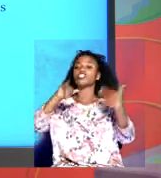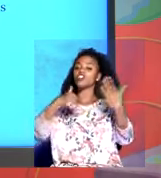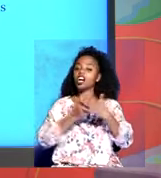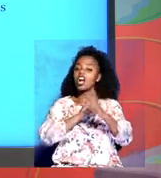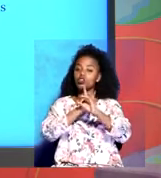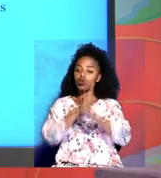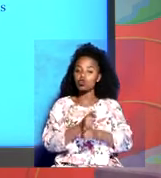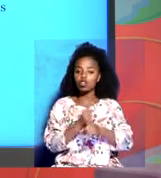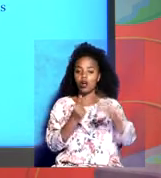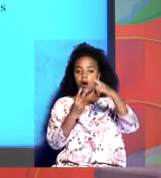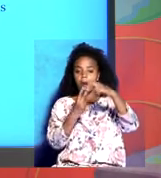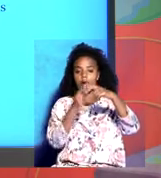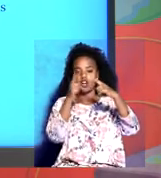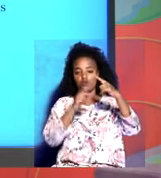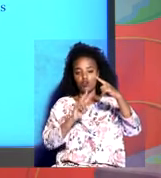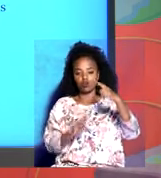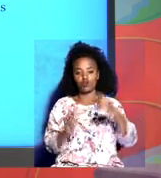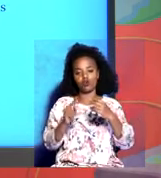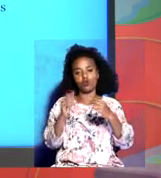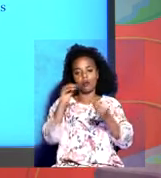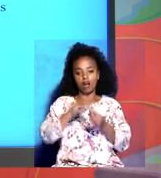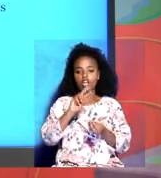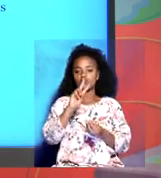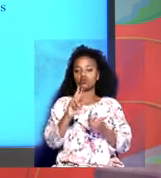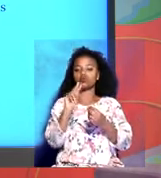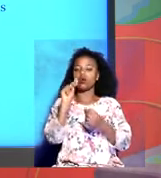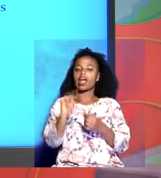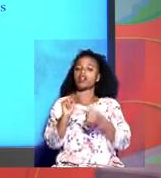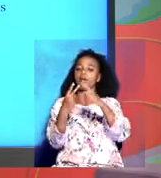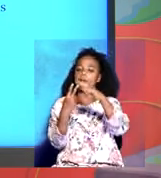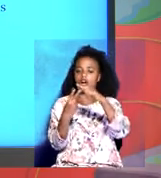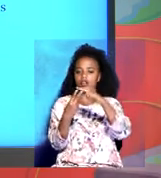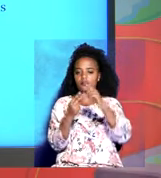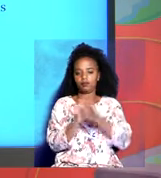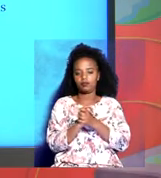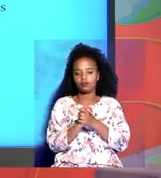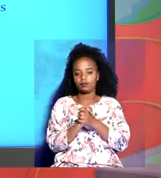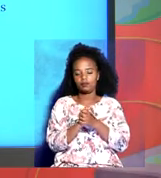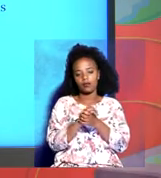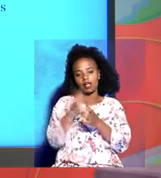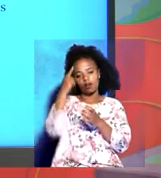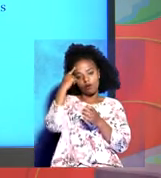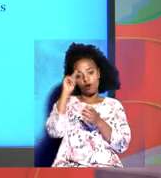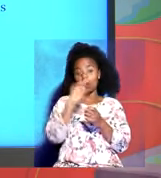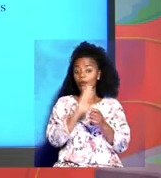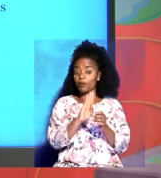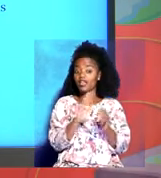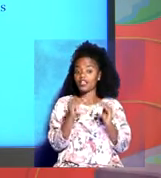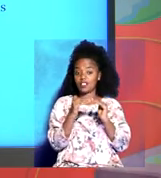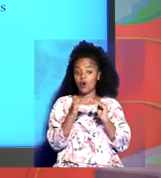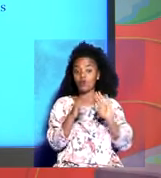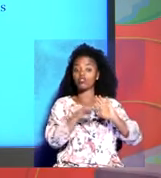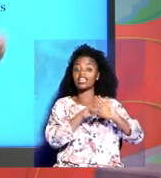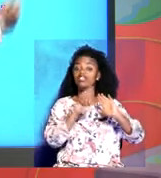pi over 2 plus a multiple of 2 pi, that's 2n pi. For b is negative